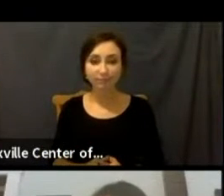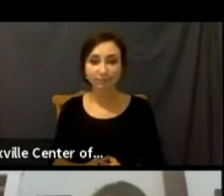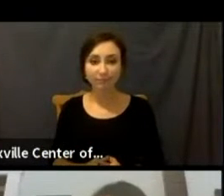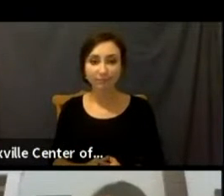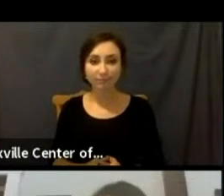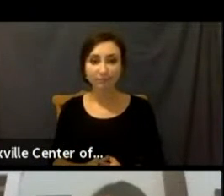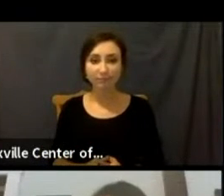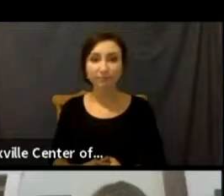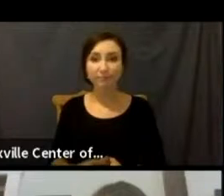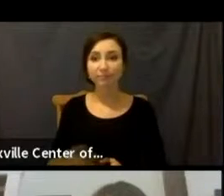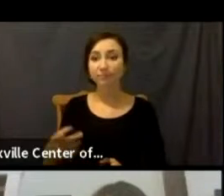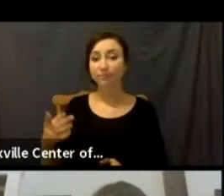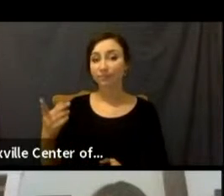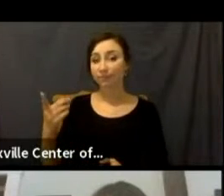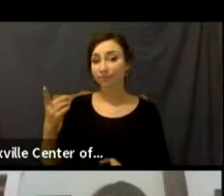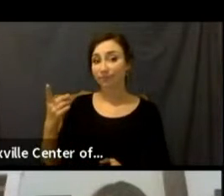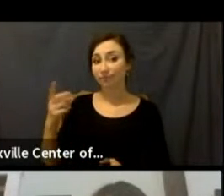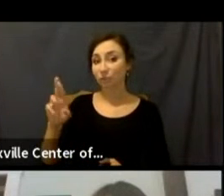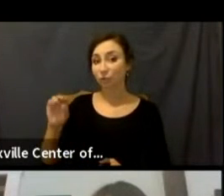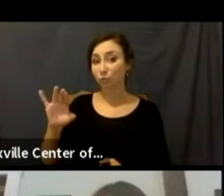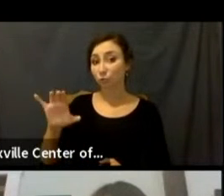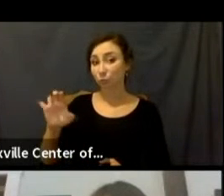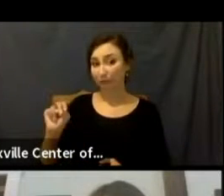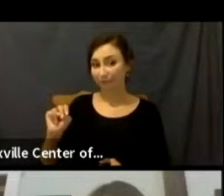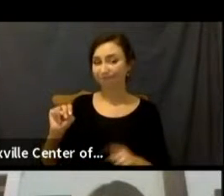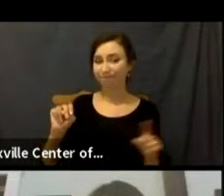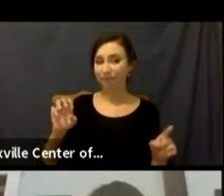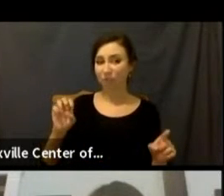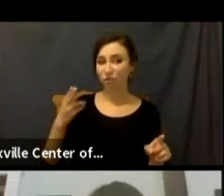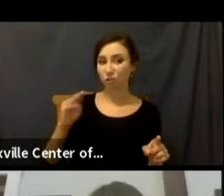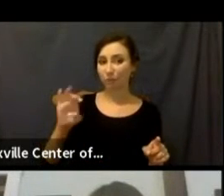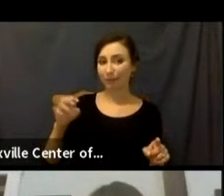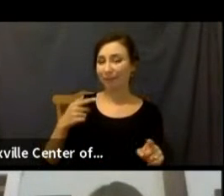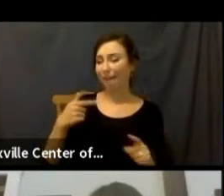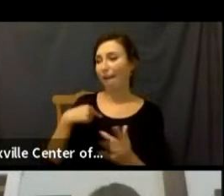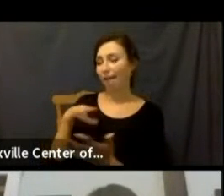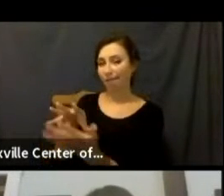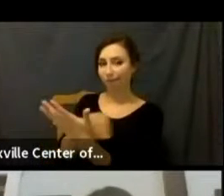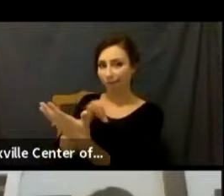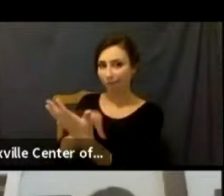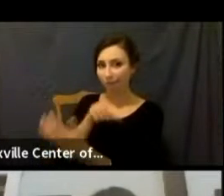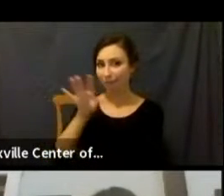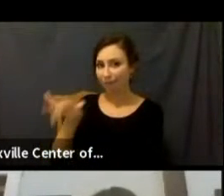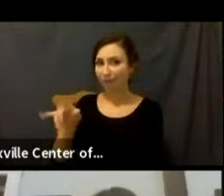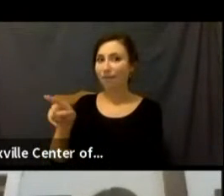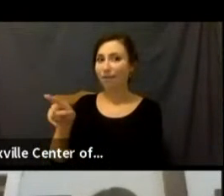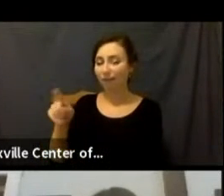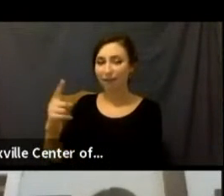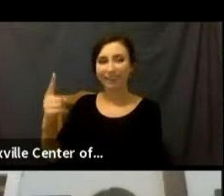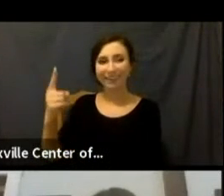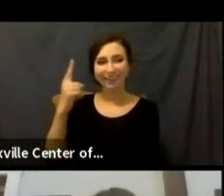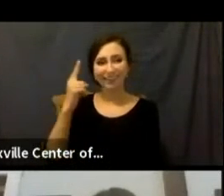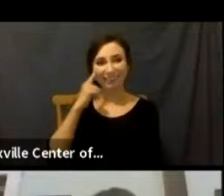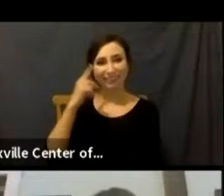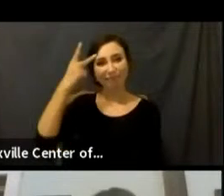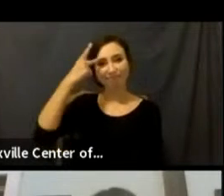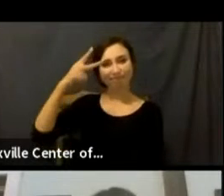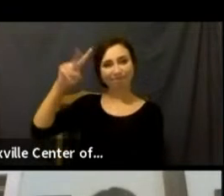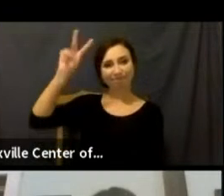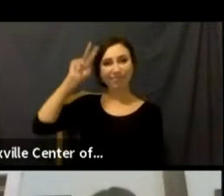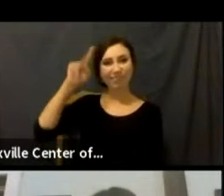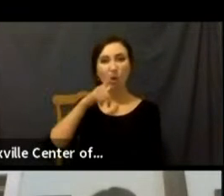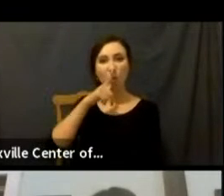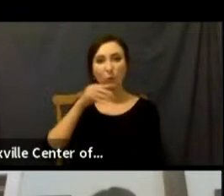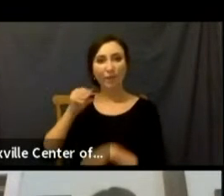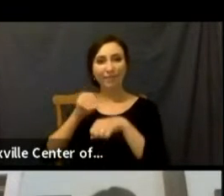Dr. O'Brien, I would simply echo that about that. I think there is some misperception that, who is the